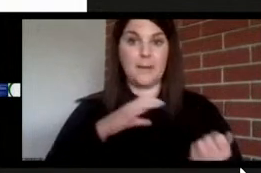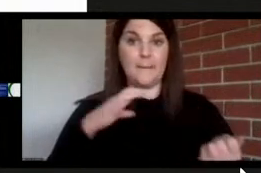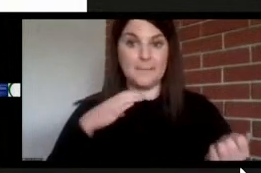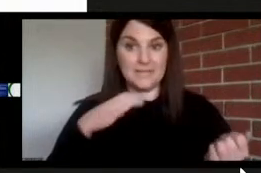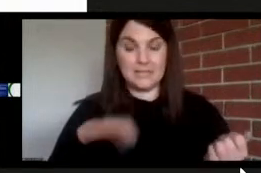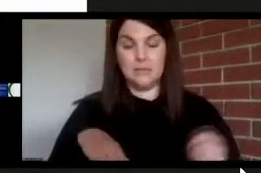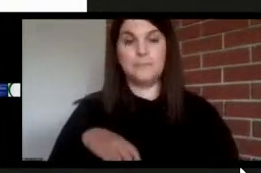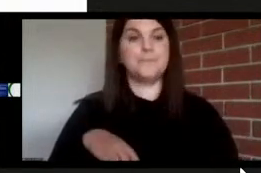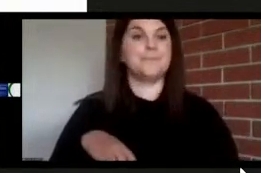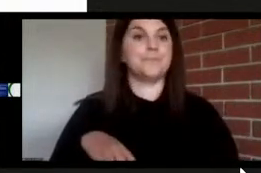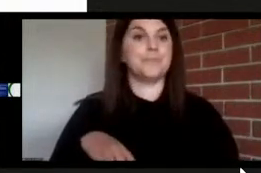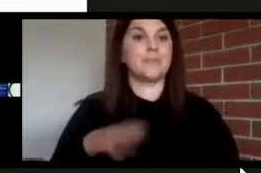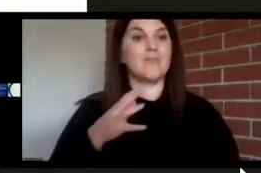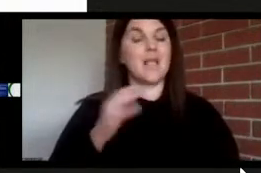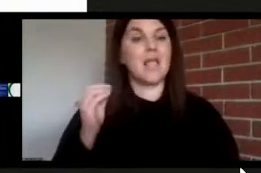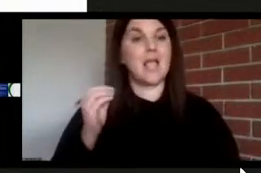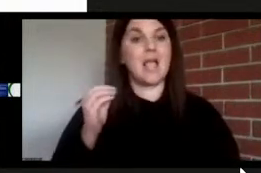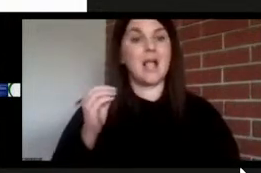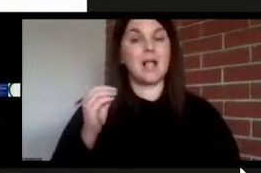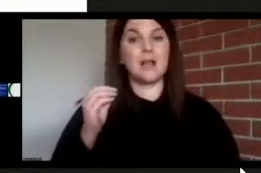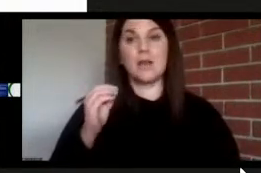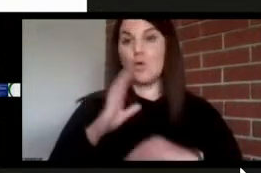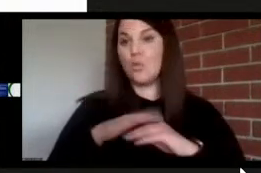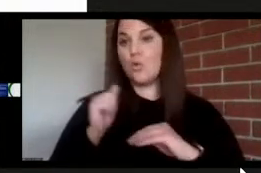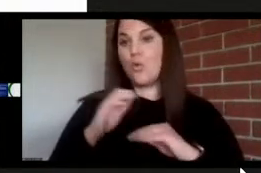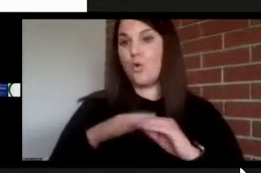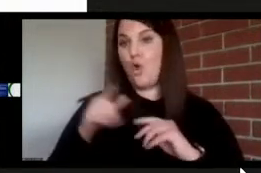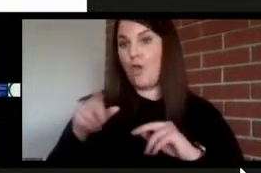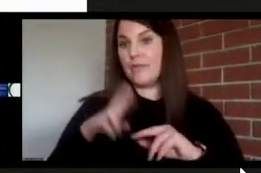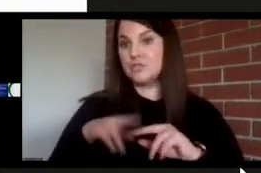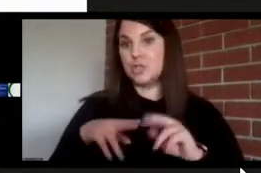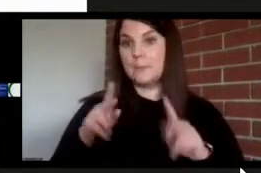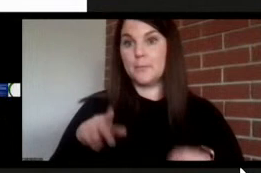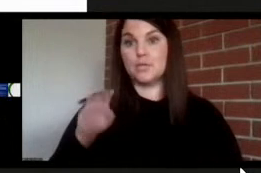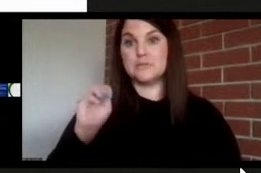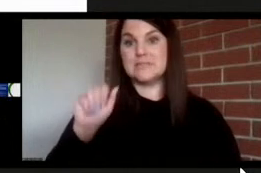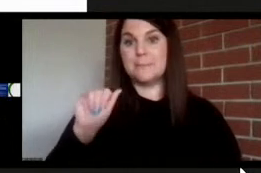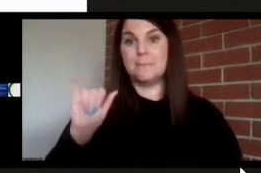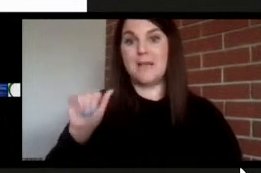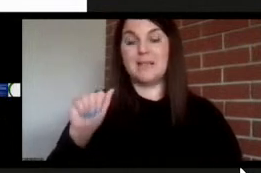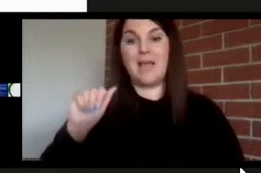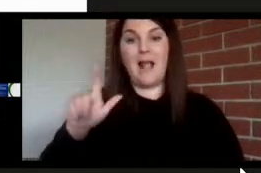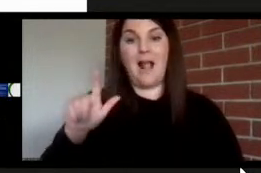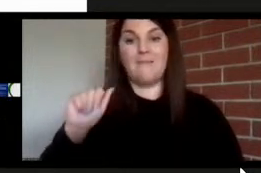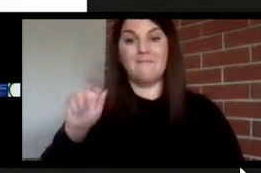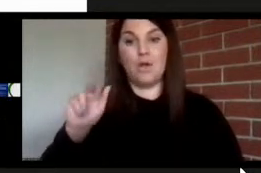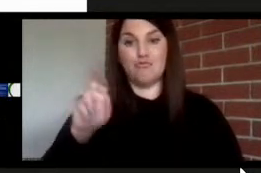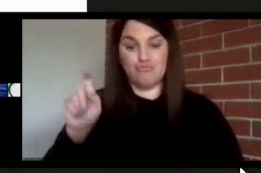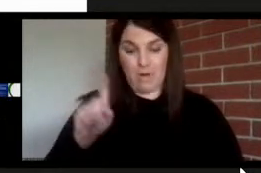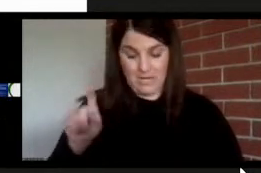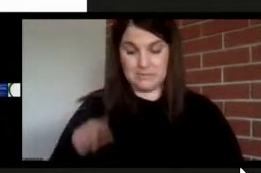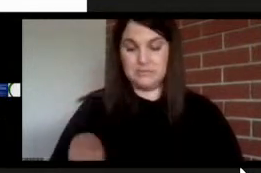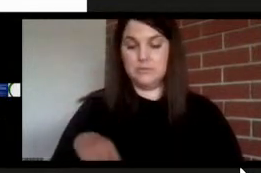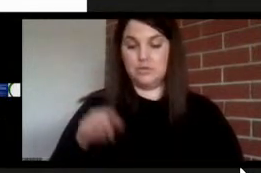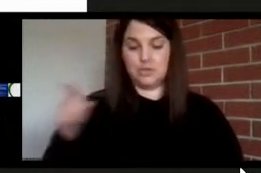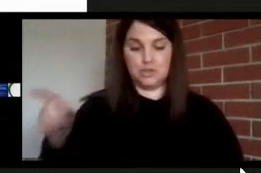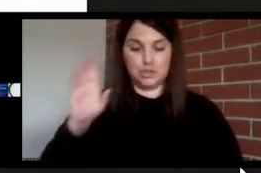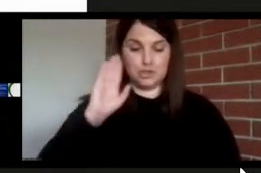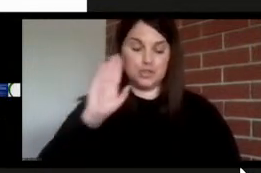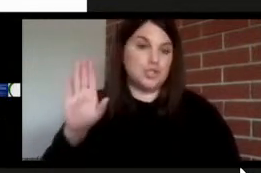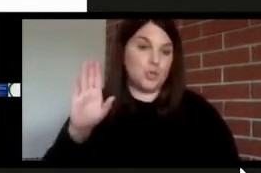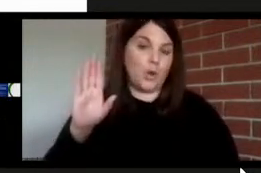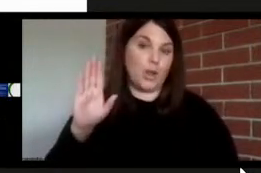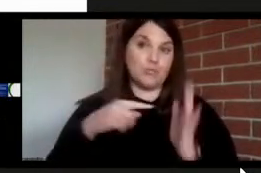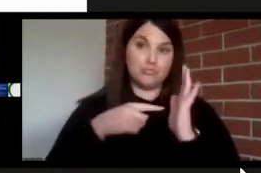subcommittee, and I will call upon the chair, Myra Alvarez, and she will present to you